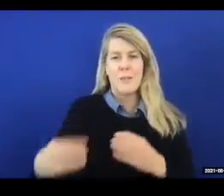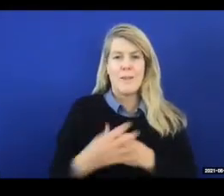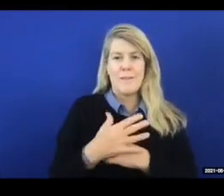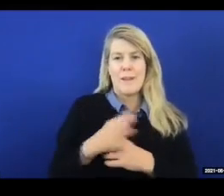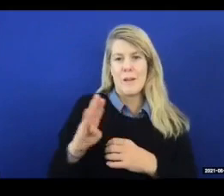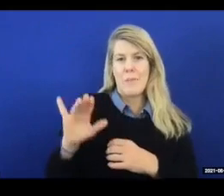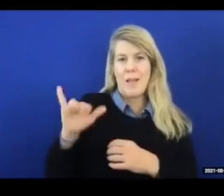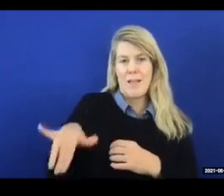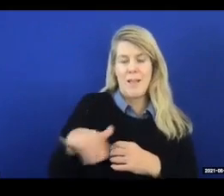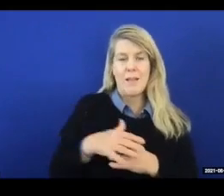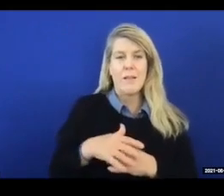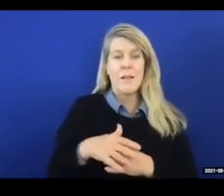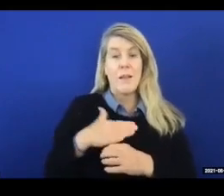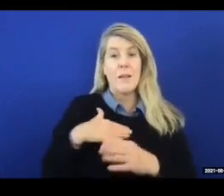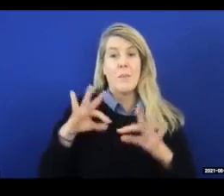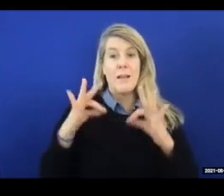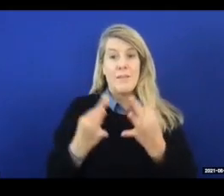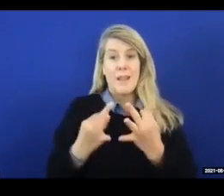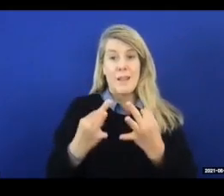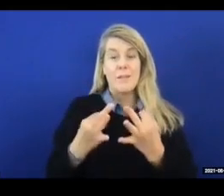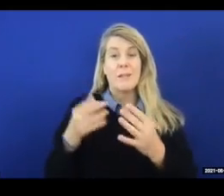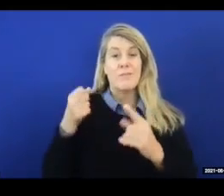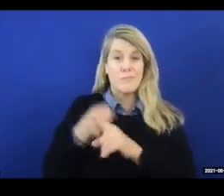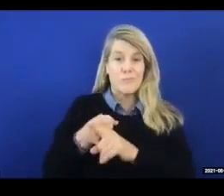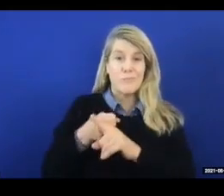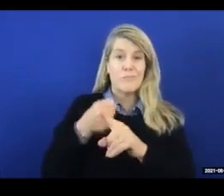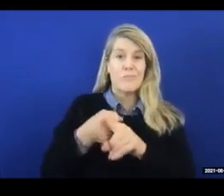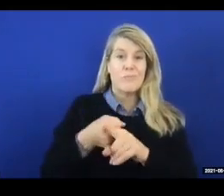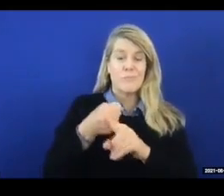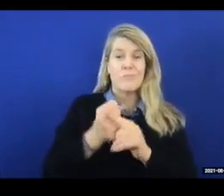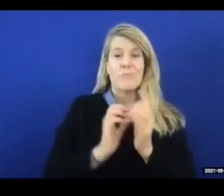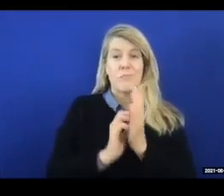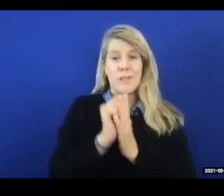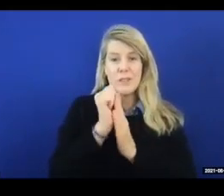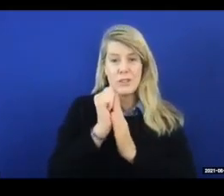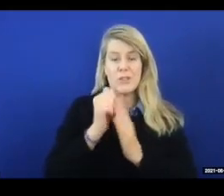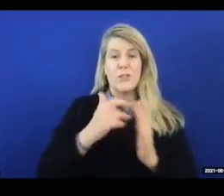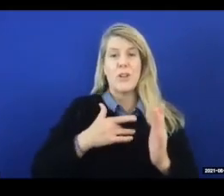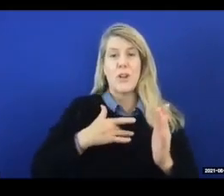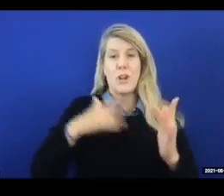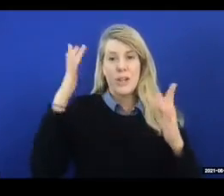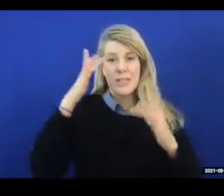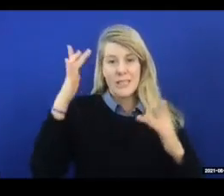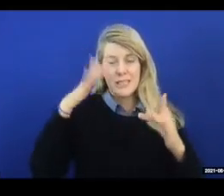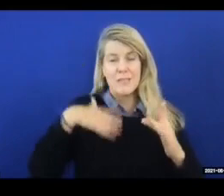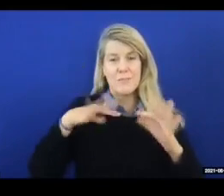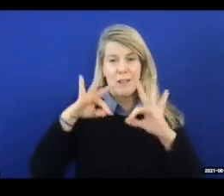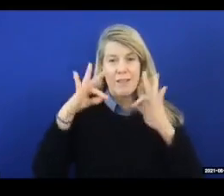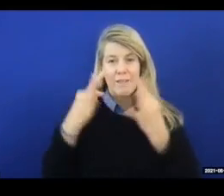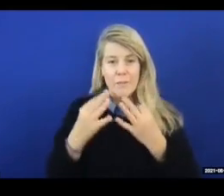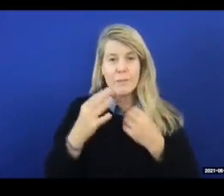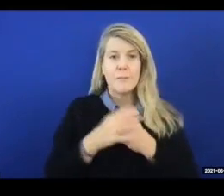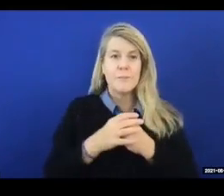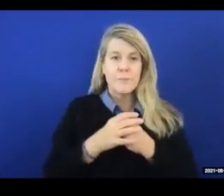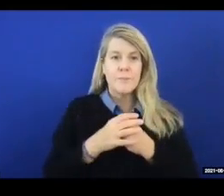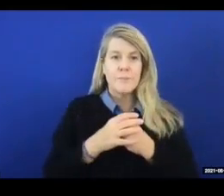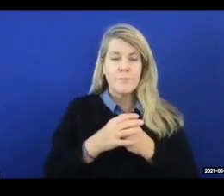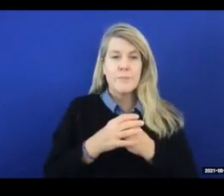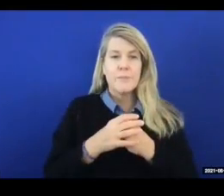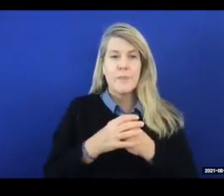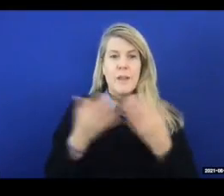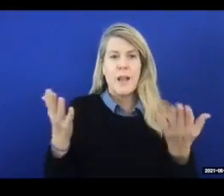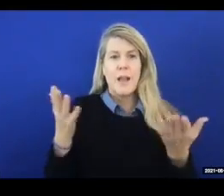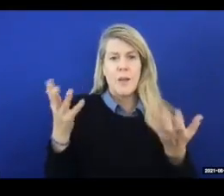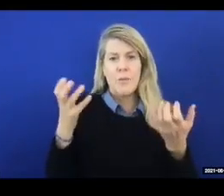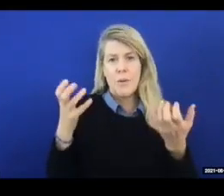it. Within my family, we do have quite a few diseases, like cancer and heart disease is very common. The thing with doing an MD PhD is you're